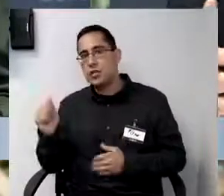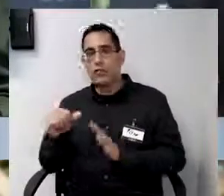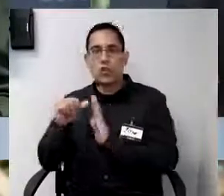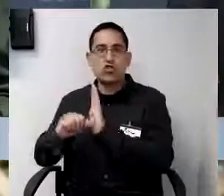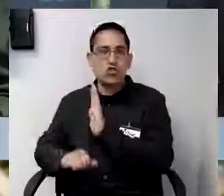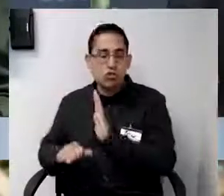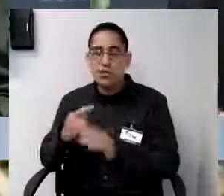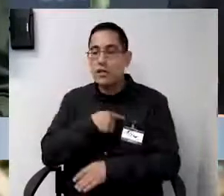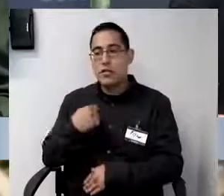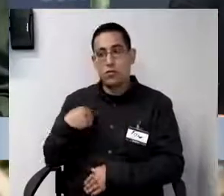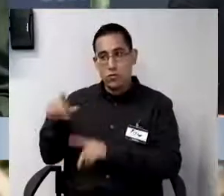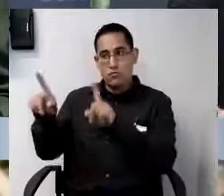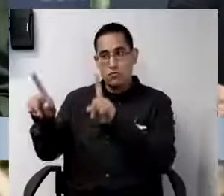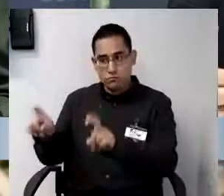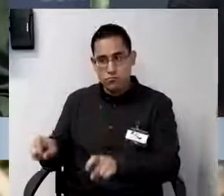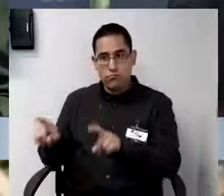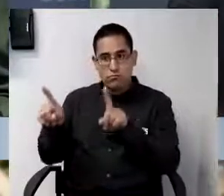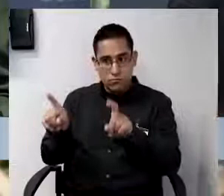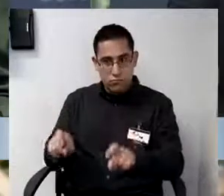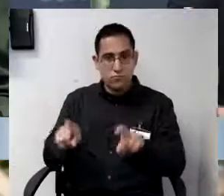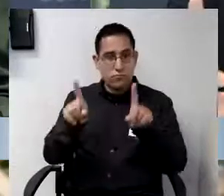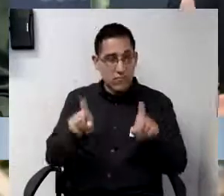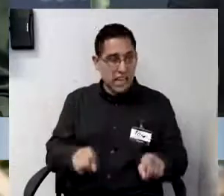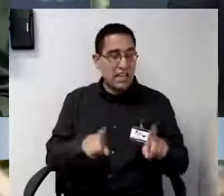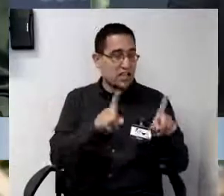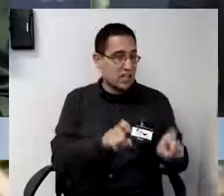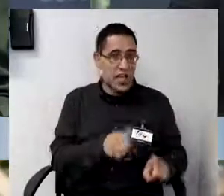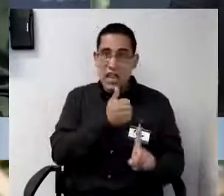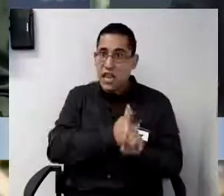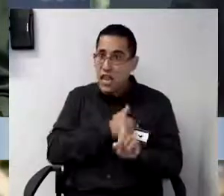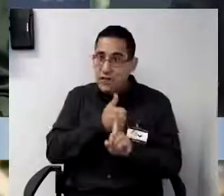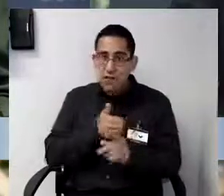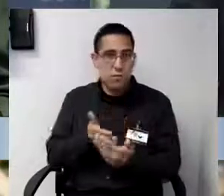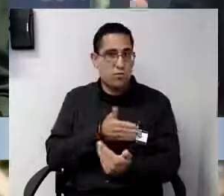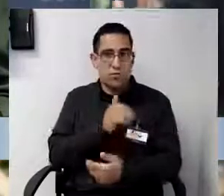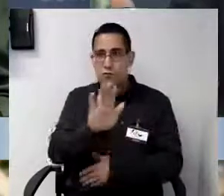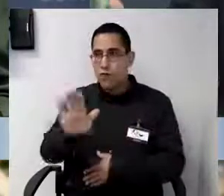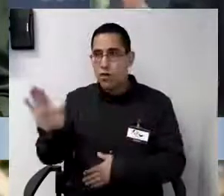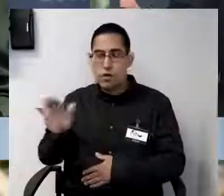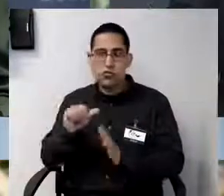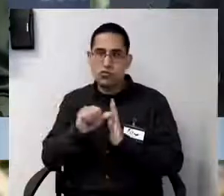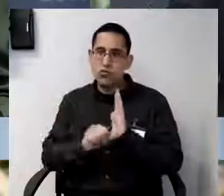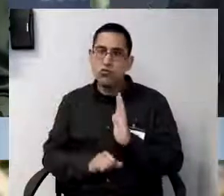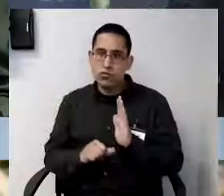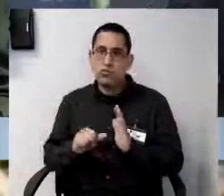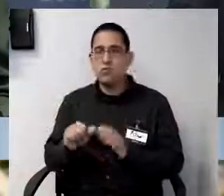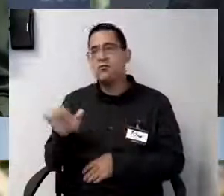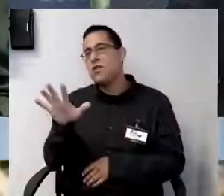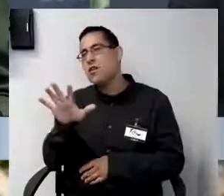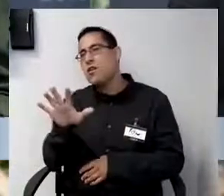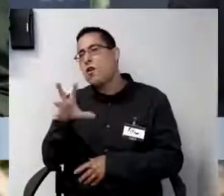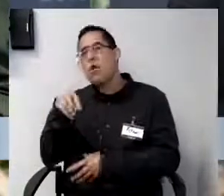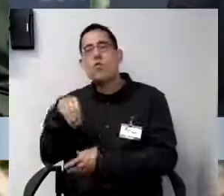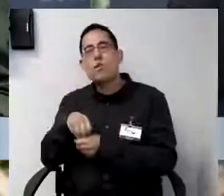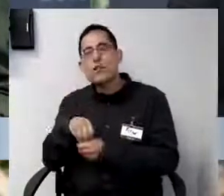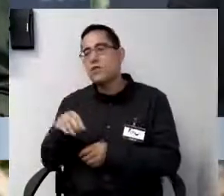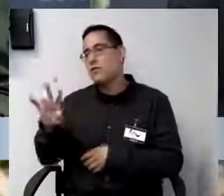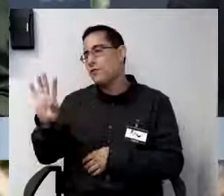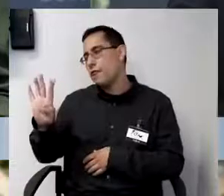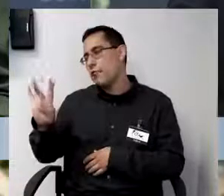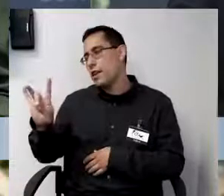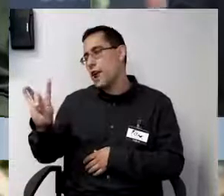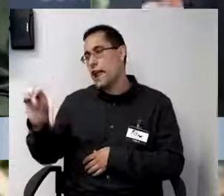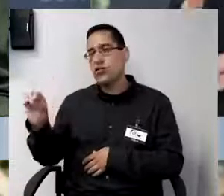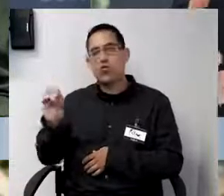We test all of those patients prior to their surgery, generally within 48, 72 hours.